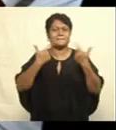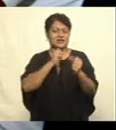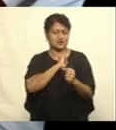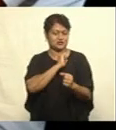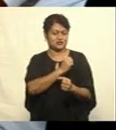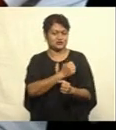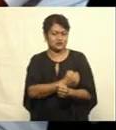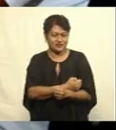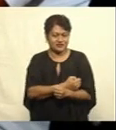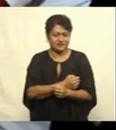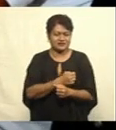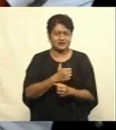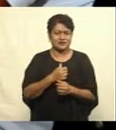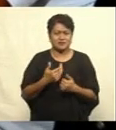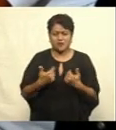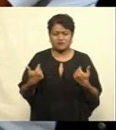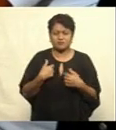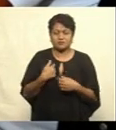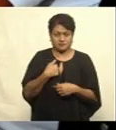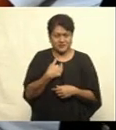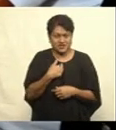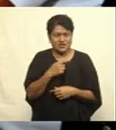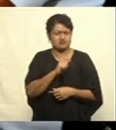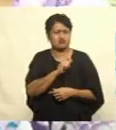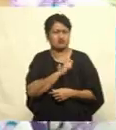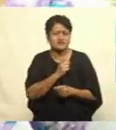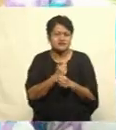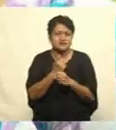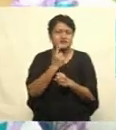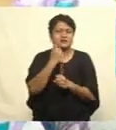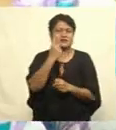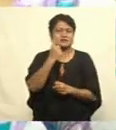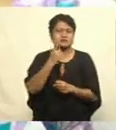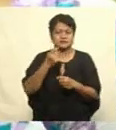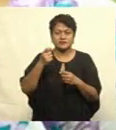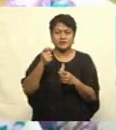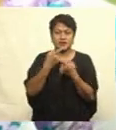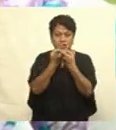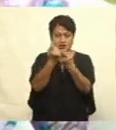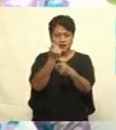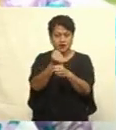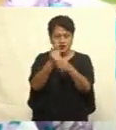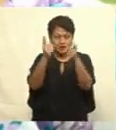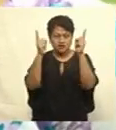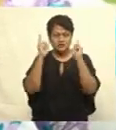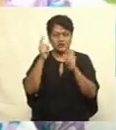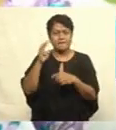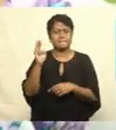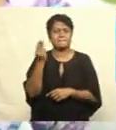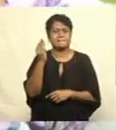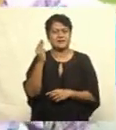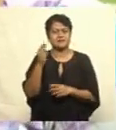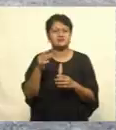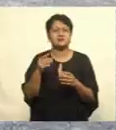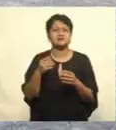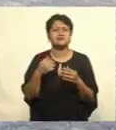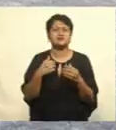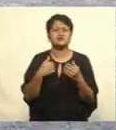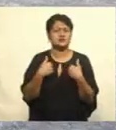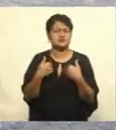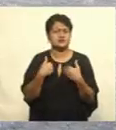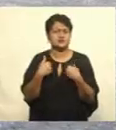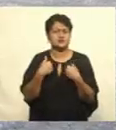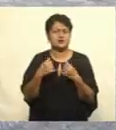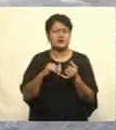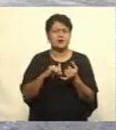from me trusting the Lord in every single step of it. She graduated with a master's degree from the University of Sydney 5 years